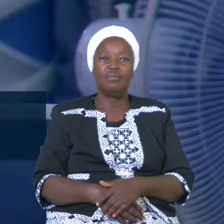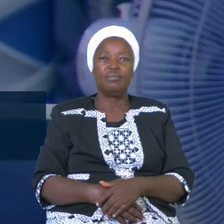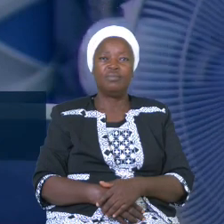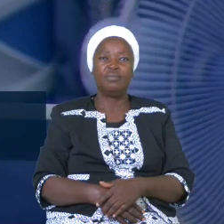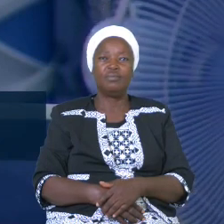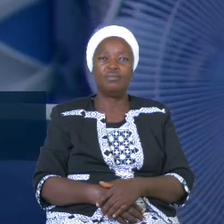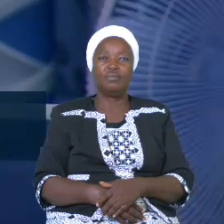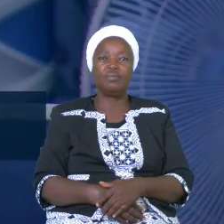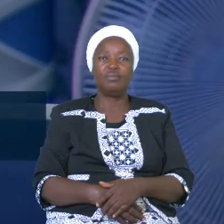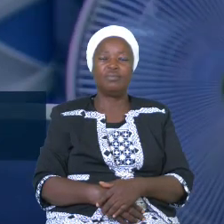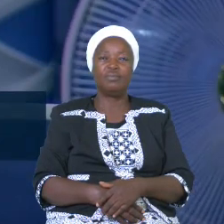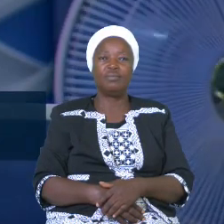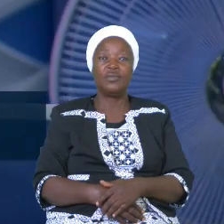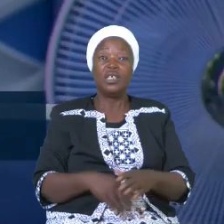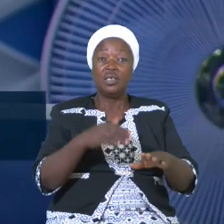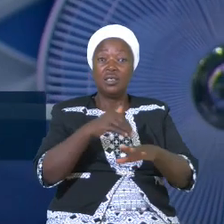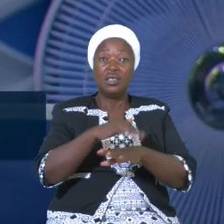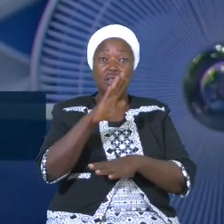send your information